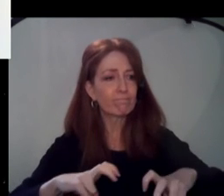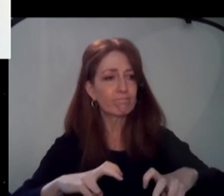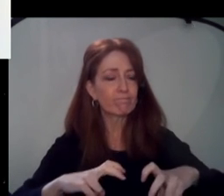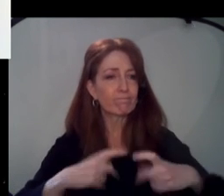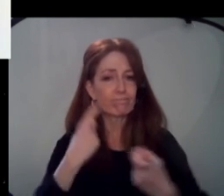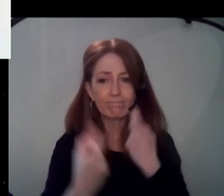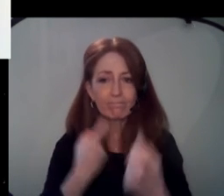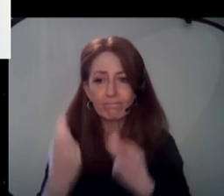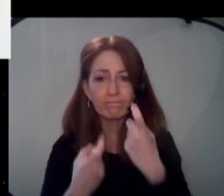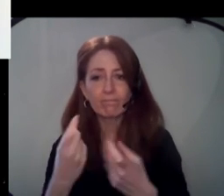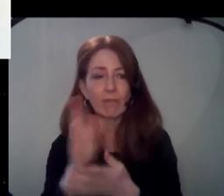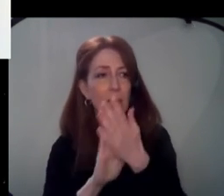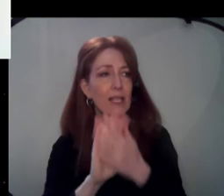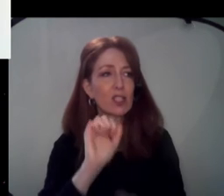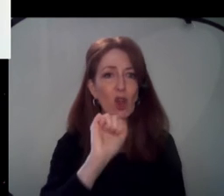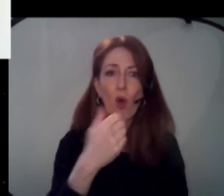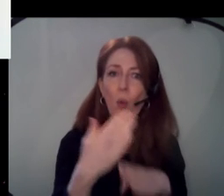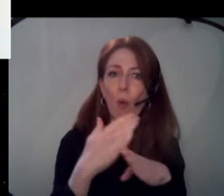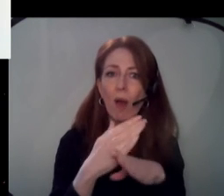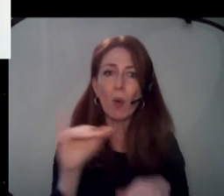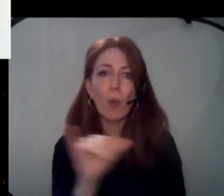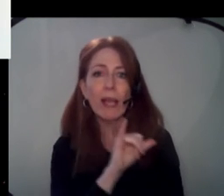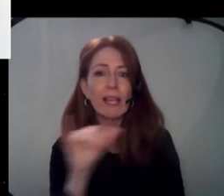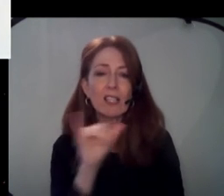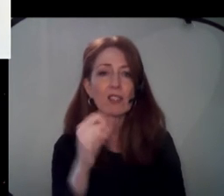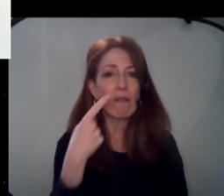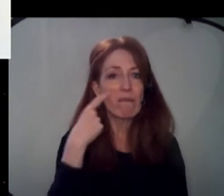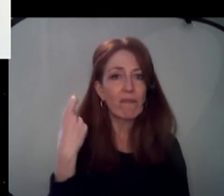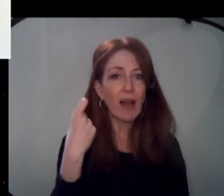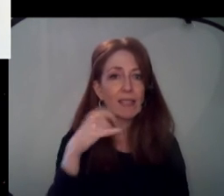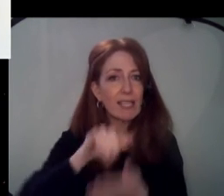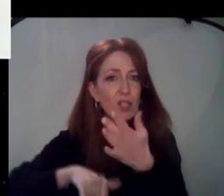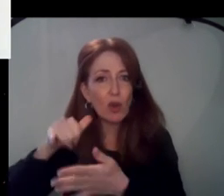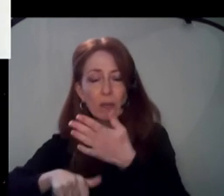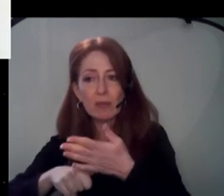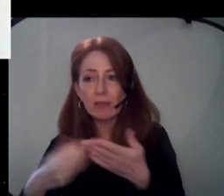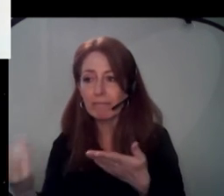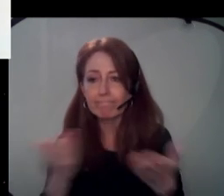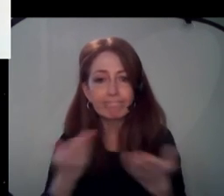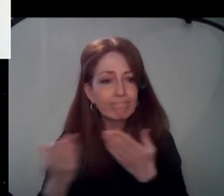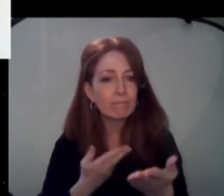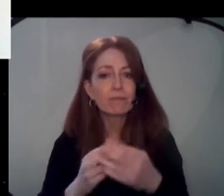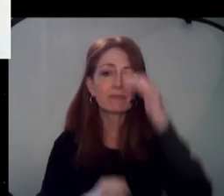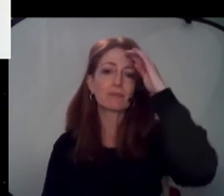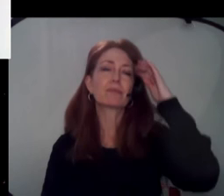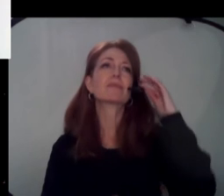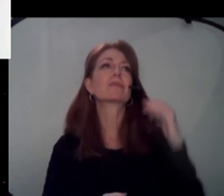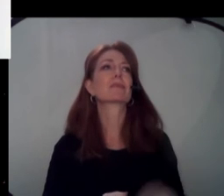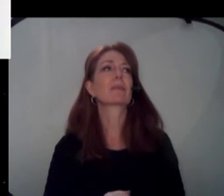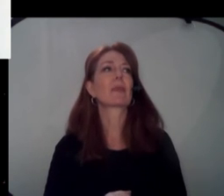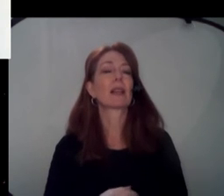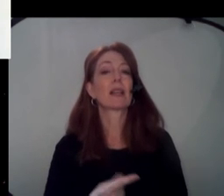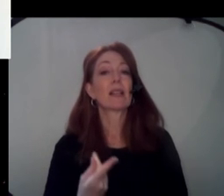which works are hers, finding the documents and so forth. So I think the legacy